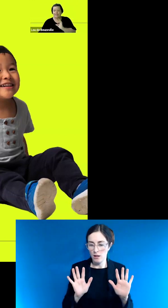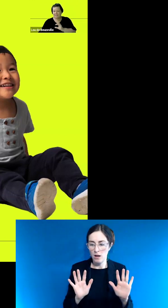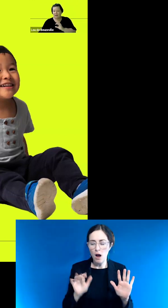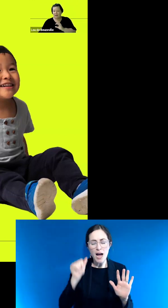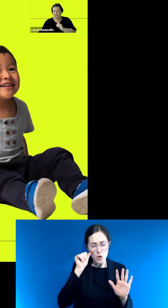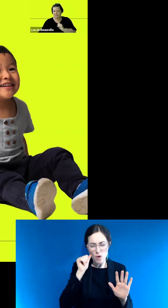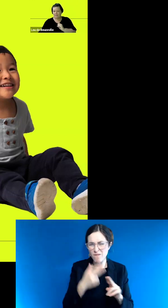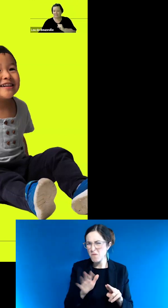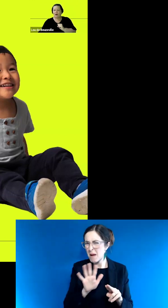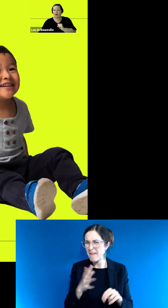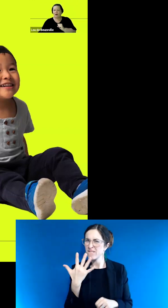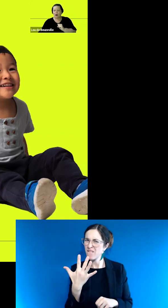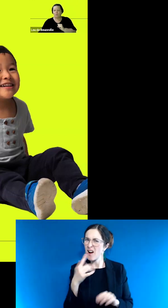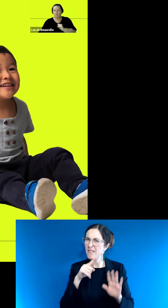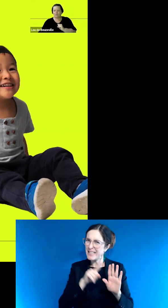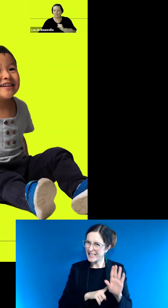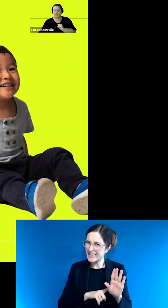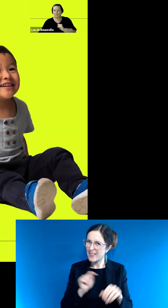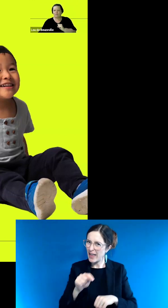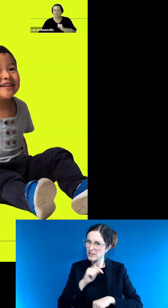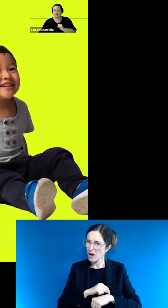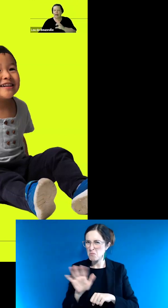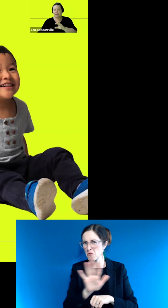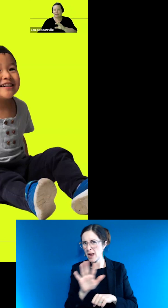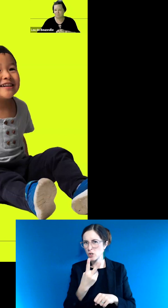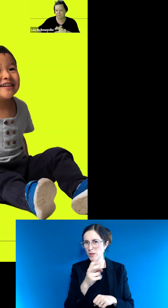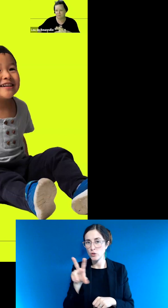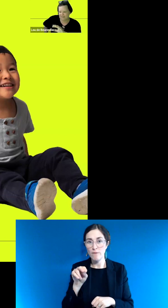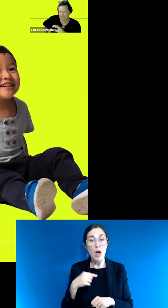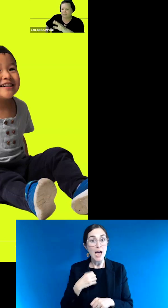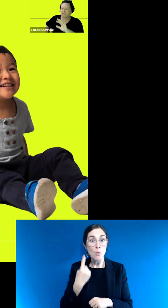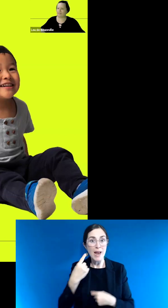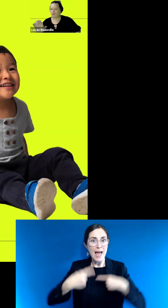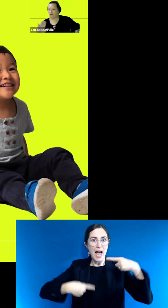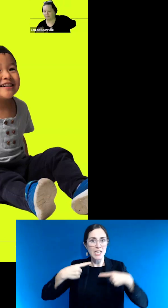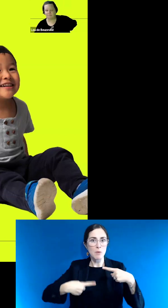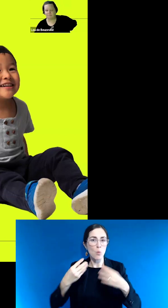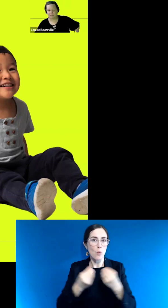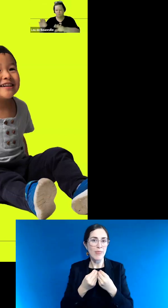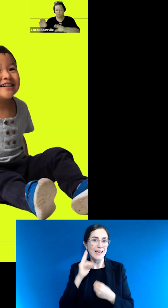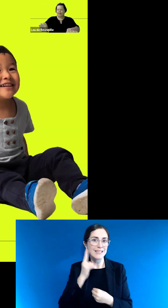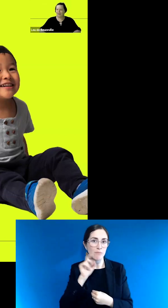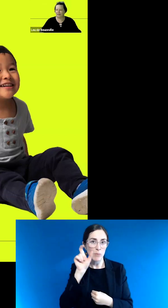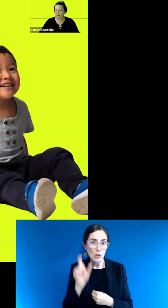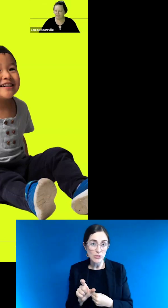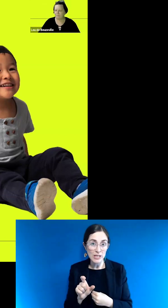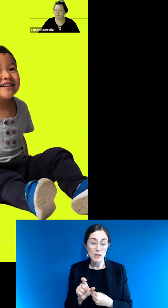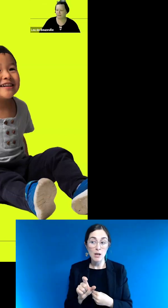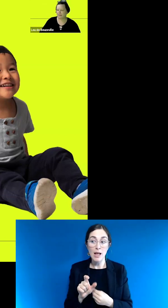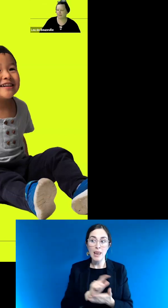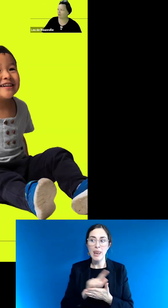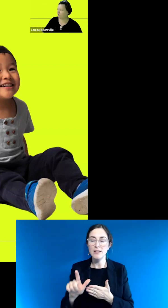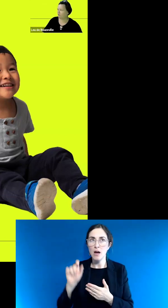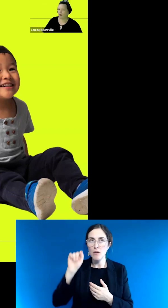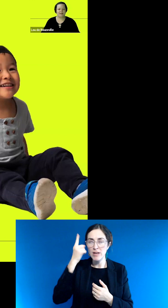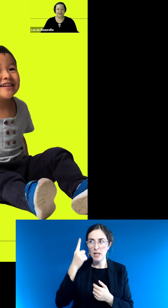for at least 5 years, I had an argument with a deaf person. I've since told them, I told them the day I found out I'm